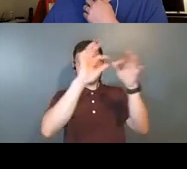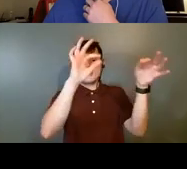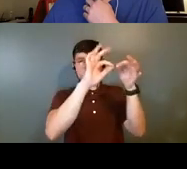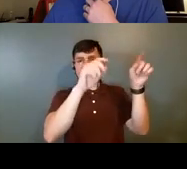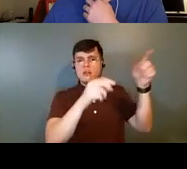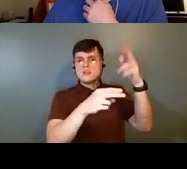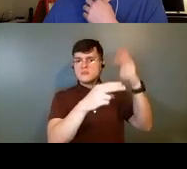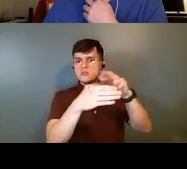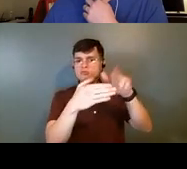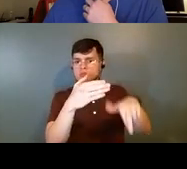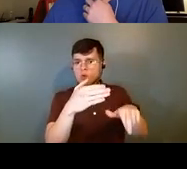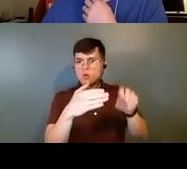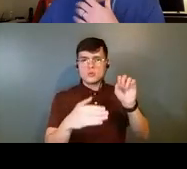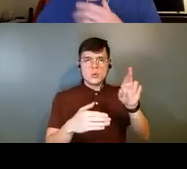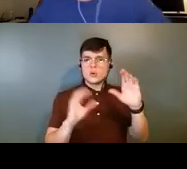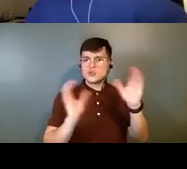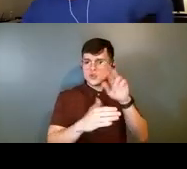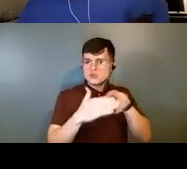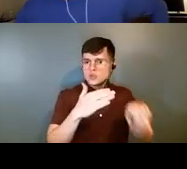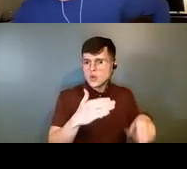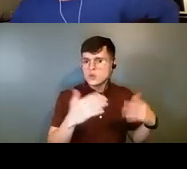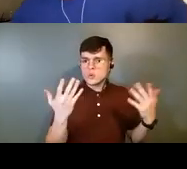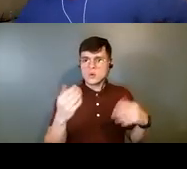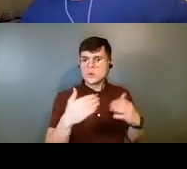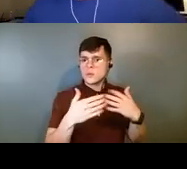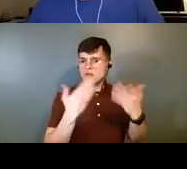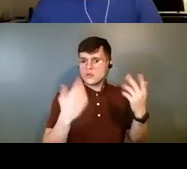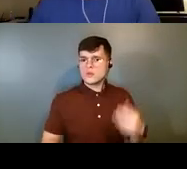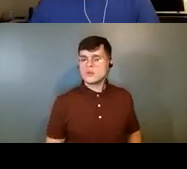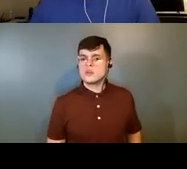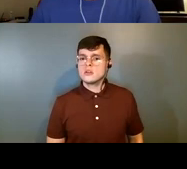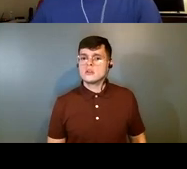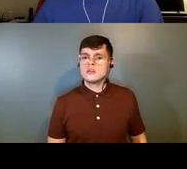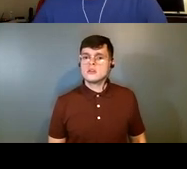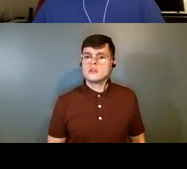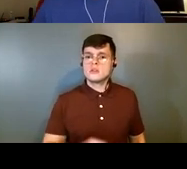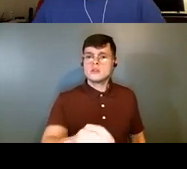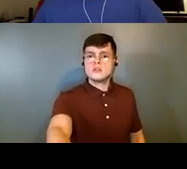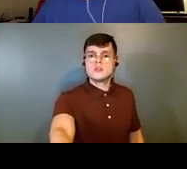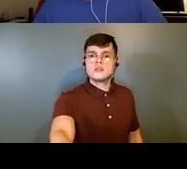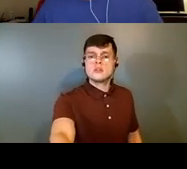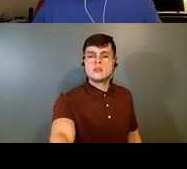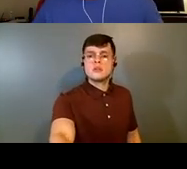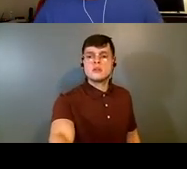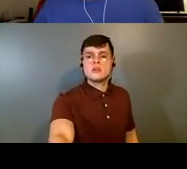results or search results or whatever. Oh, okay. Yeah, that would make a lot of sense here. Okay.